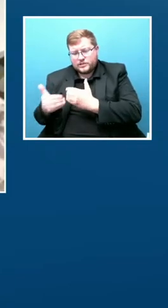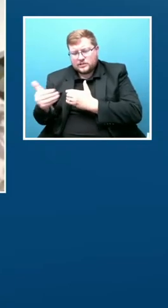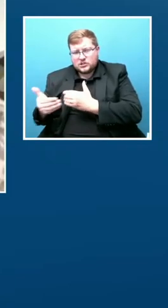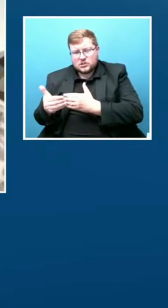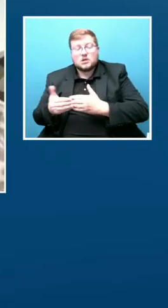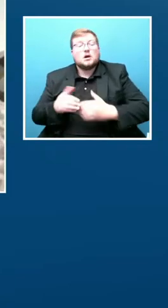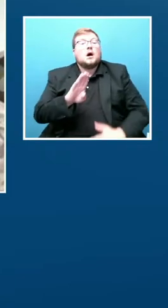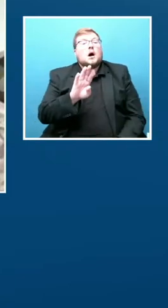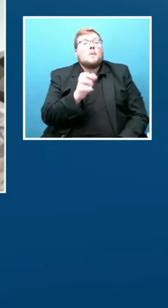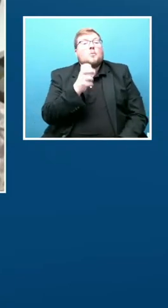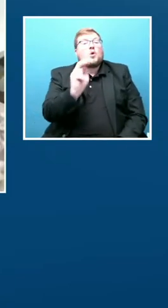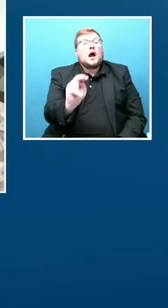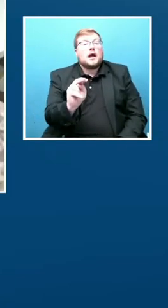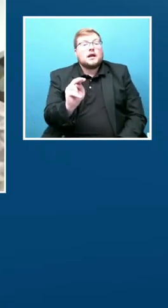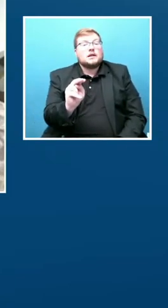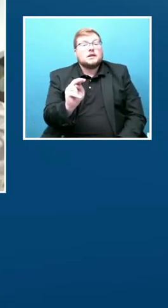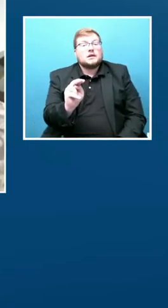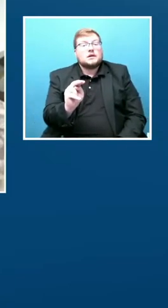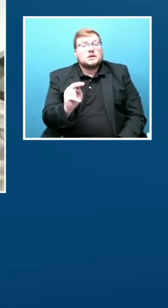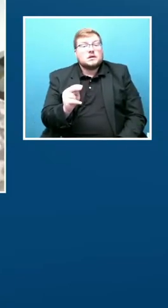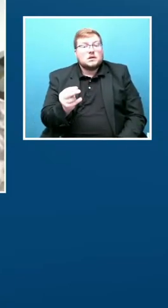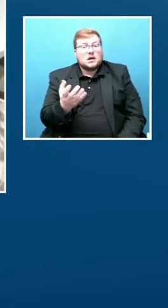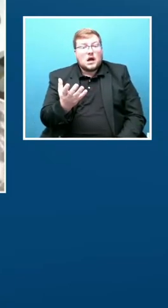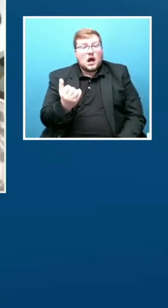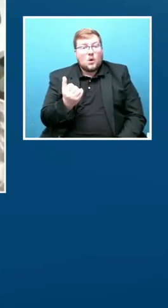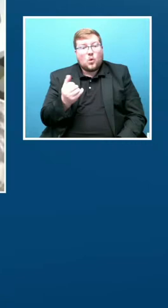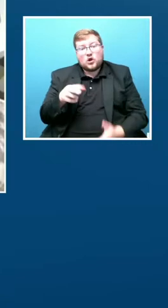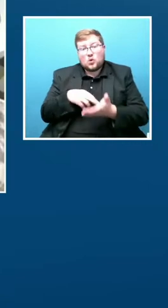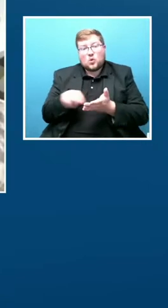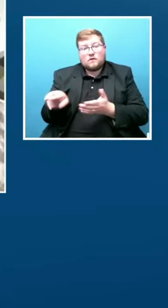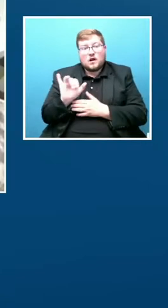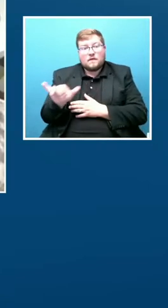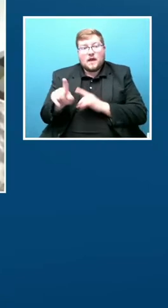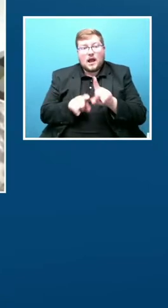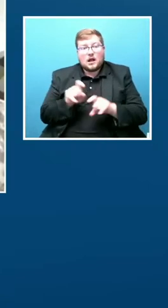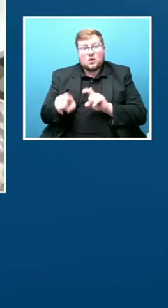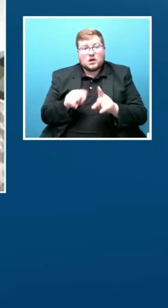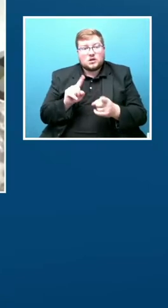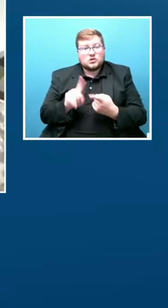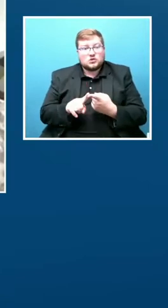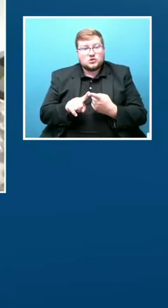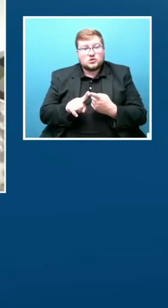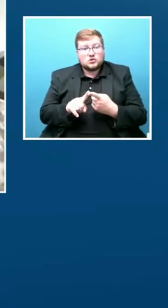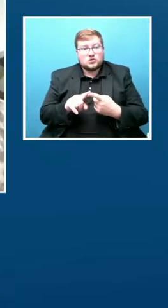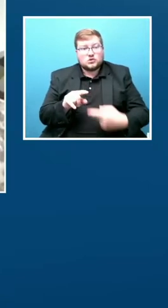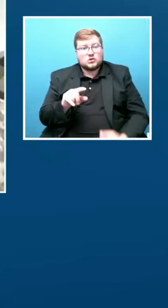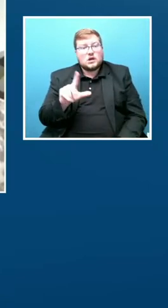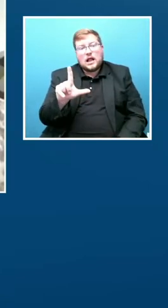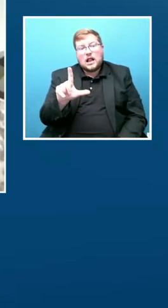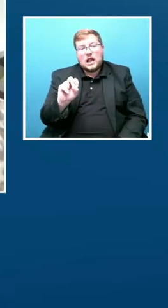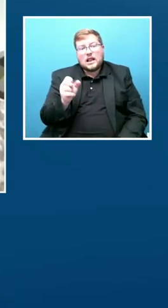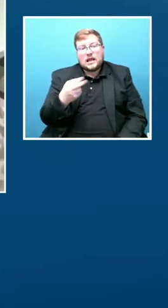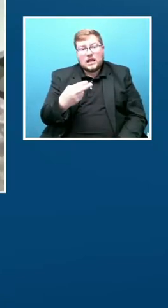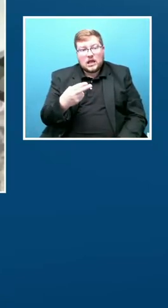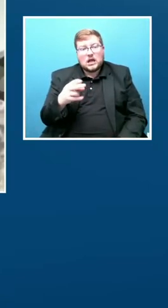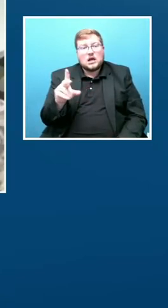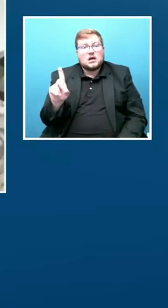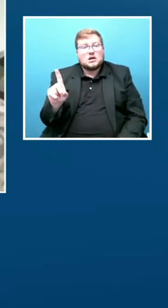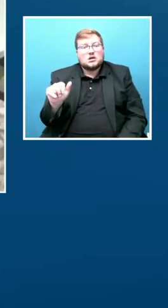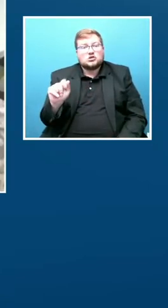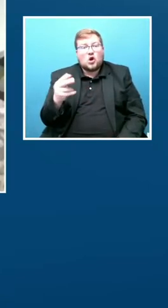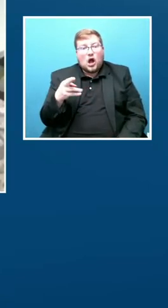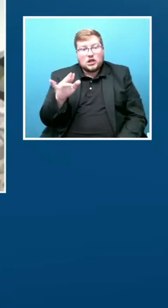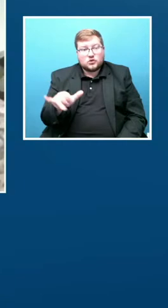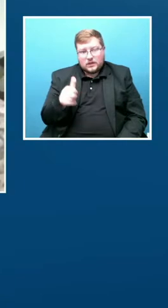Brian, I would like to refer that question to Reverend Leah Daughtry, who is more familiar